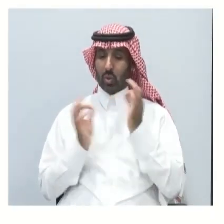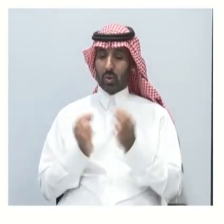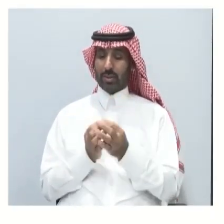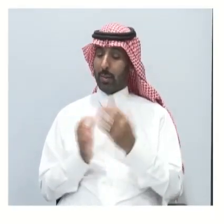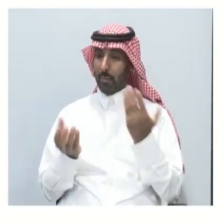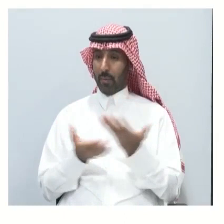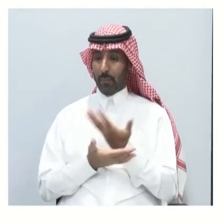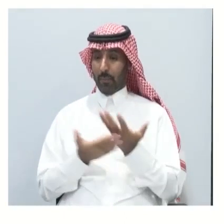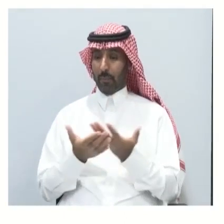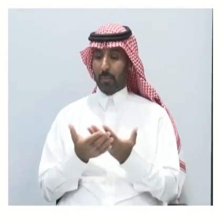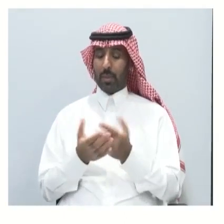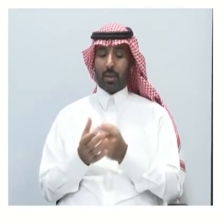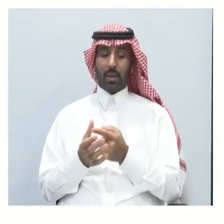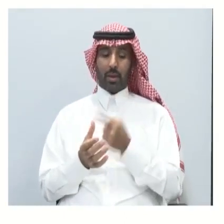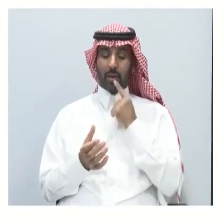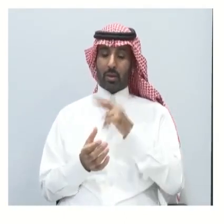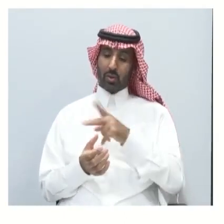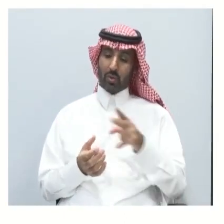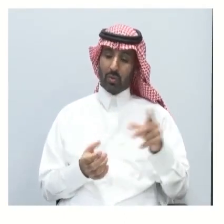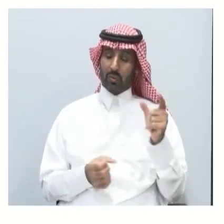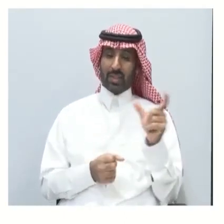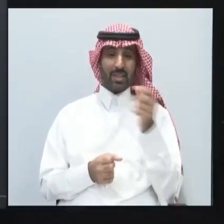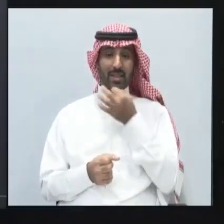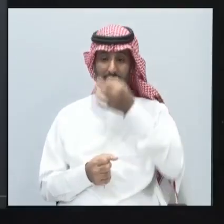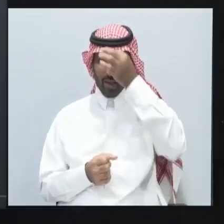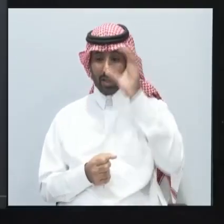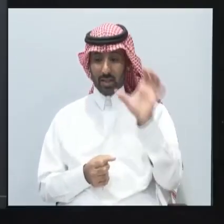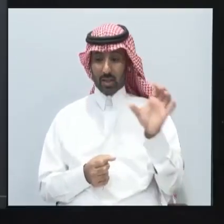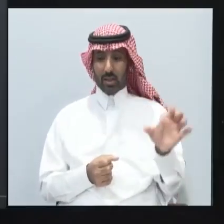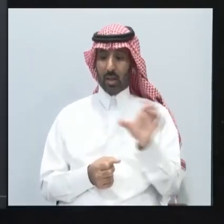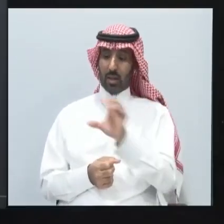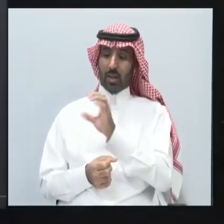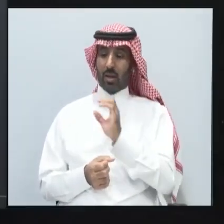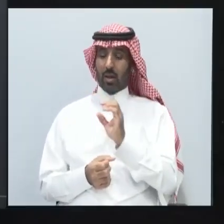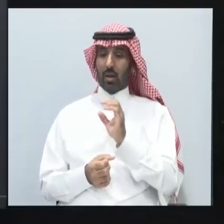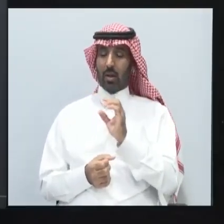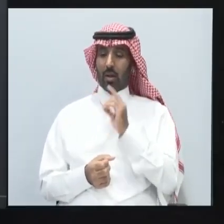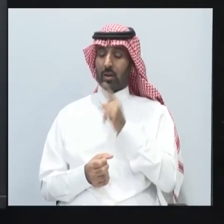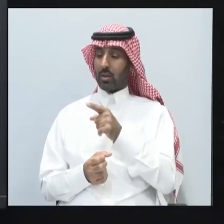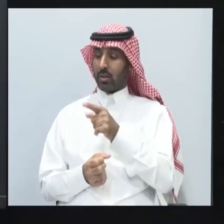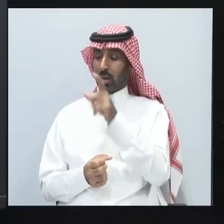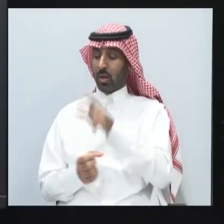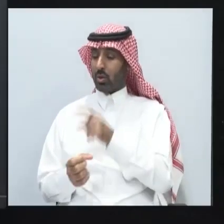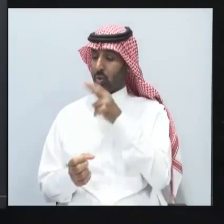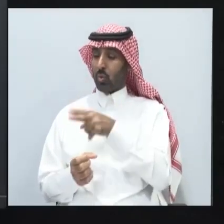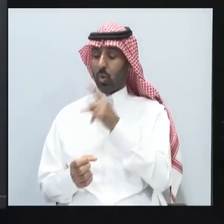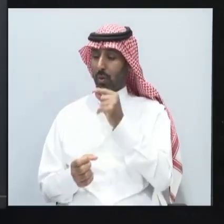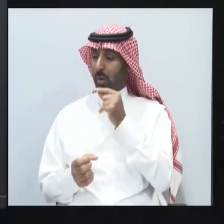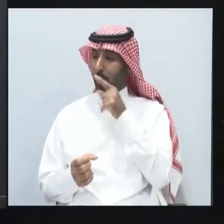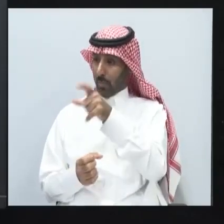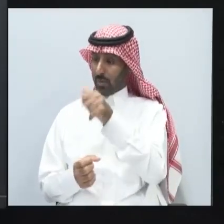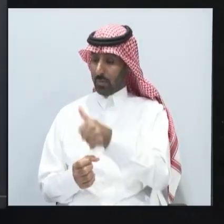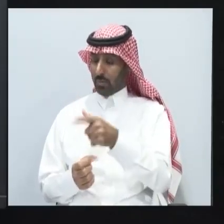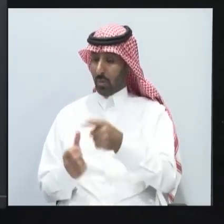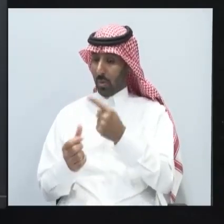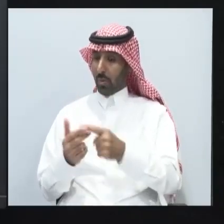social. So you can see that we have here different adjectives that can be used to apply and to show the qualities of this